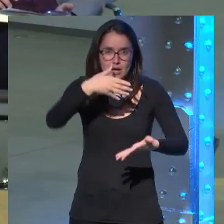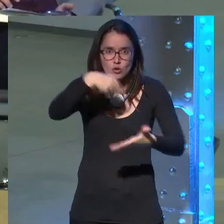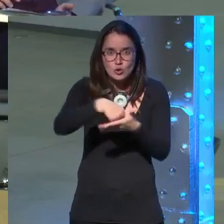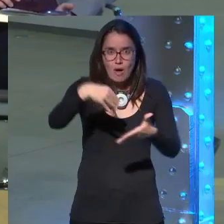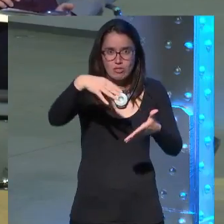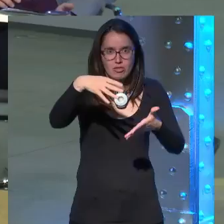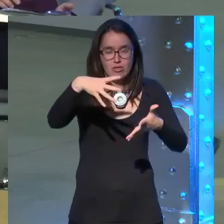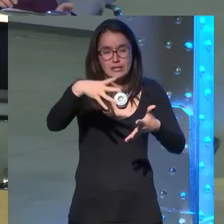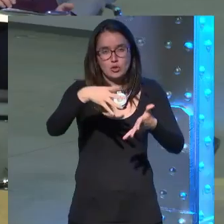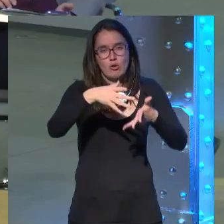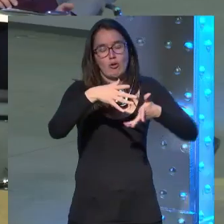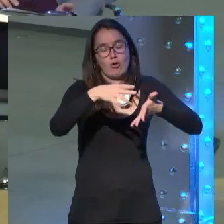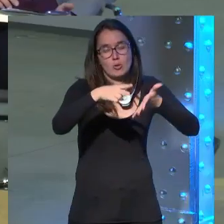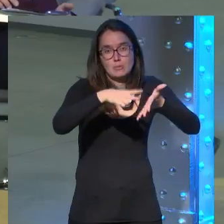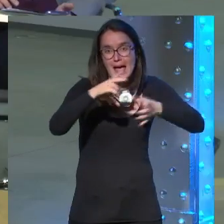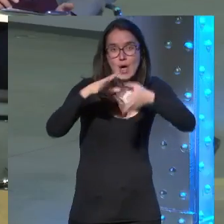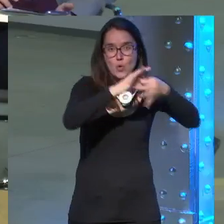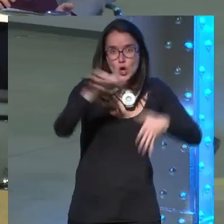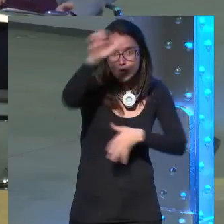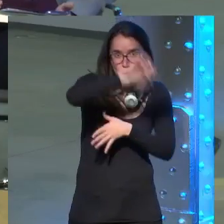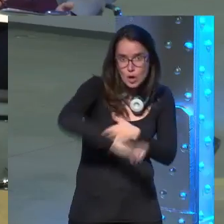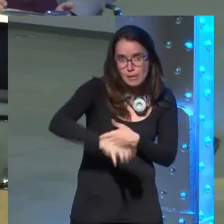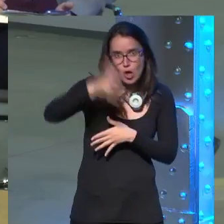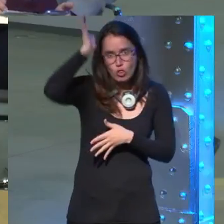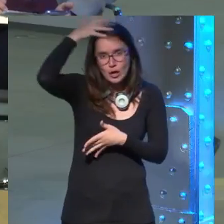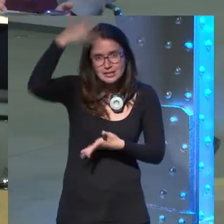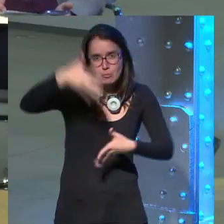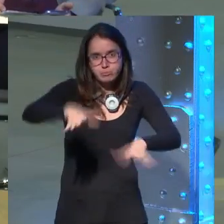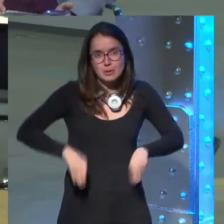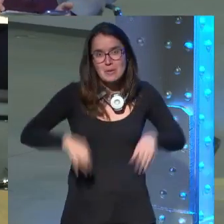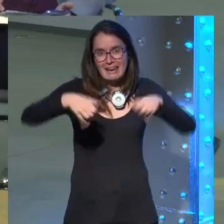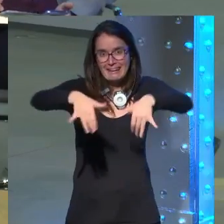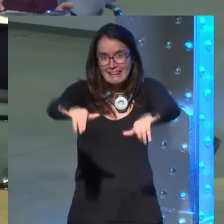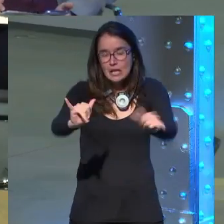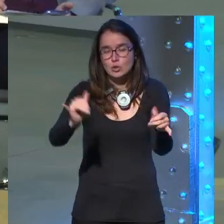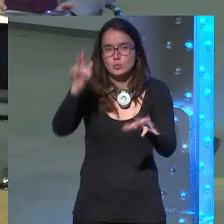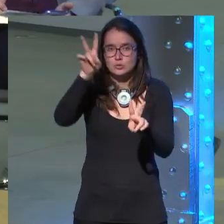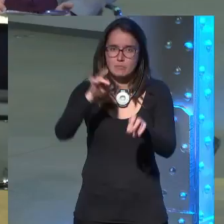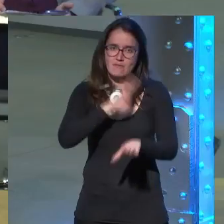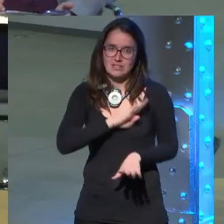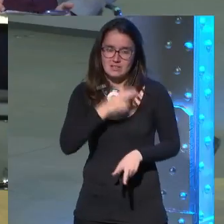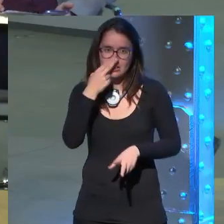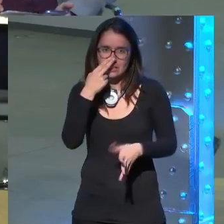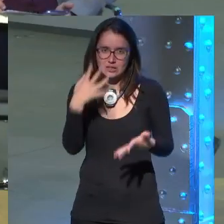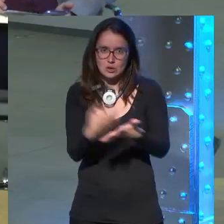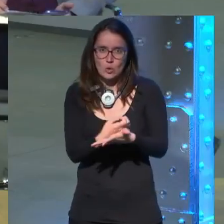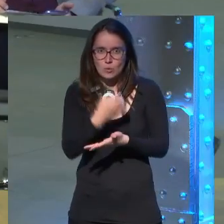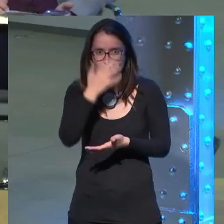there's a more interesting point, obviously, than this, which is that this was the